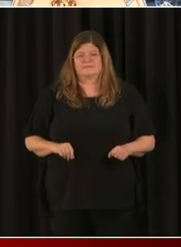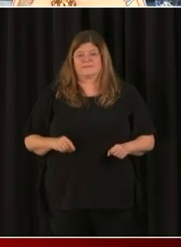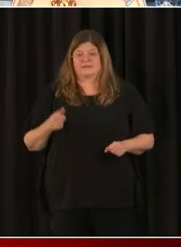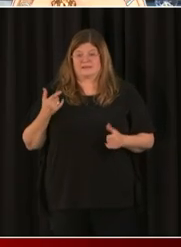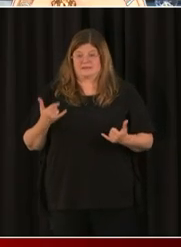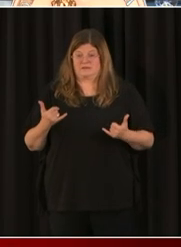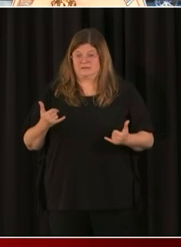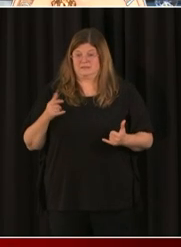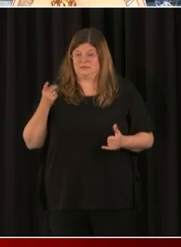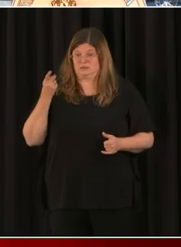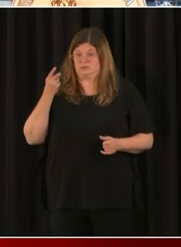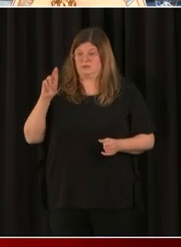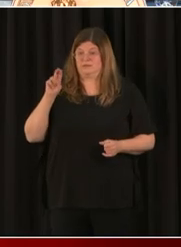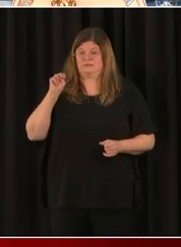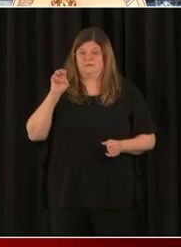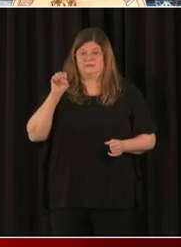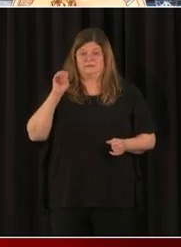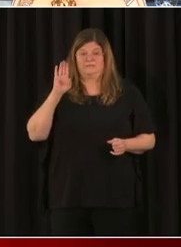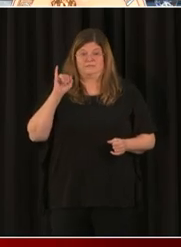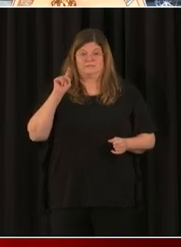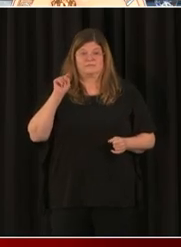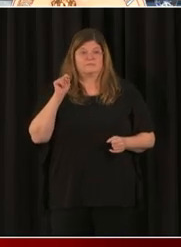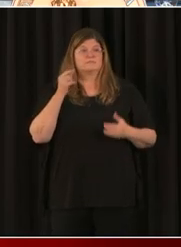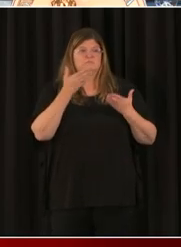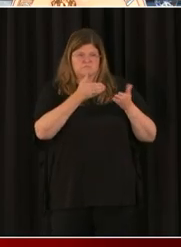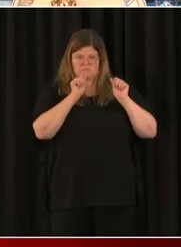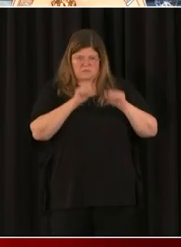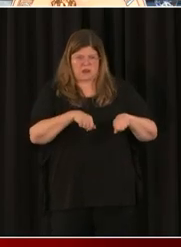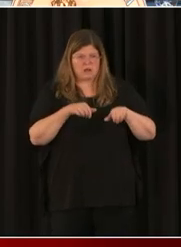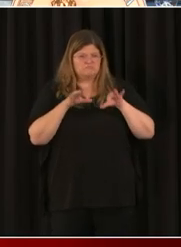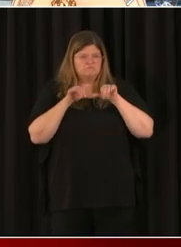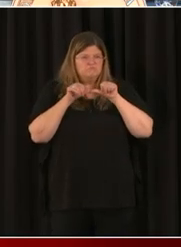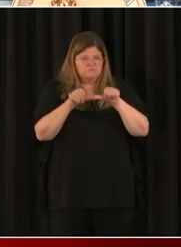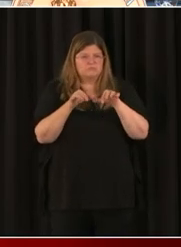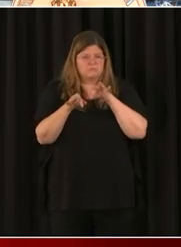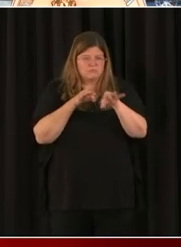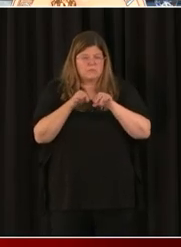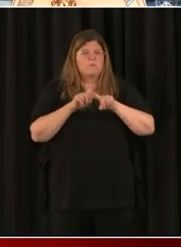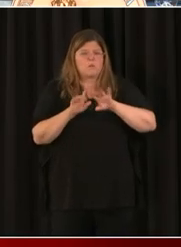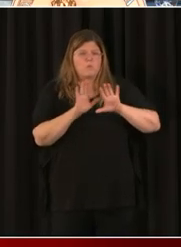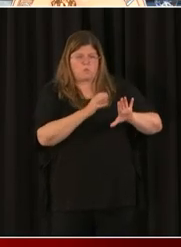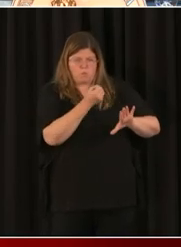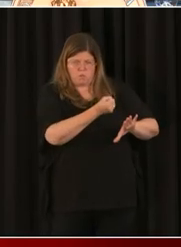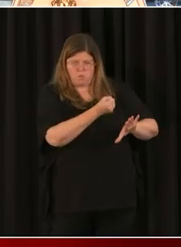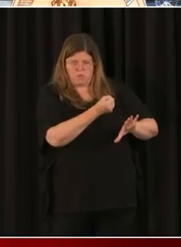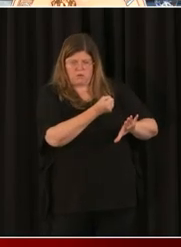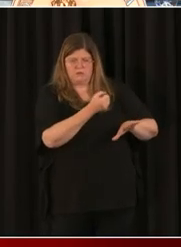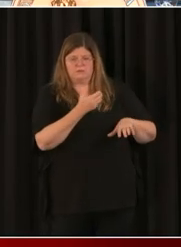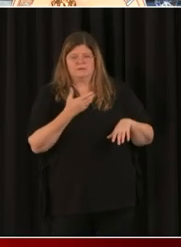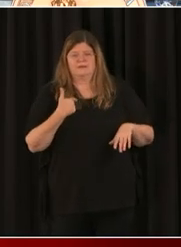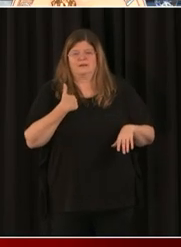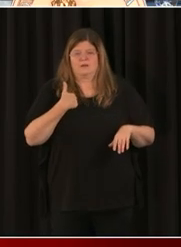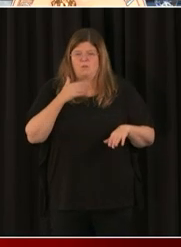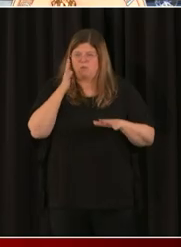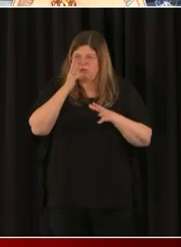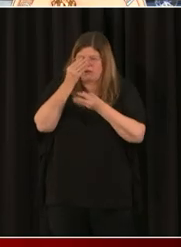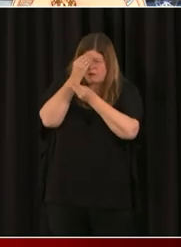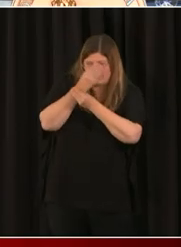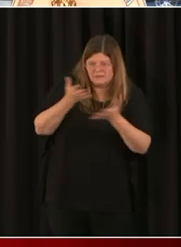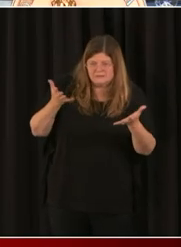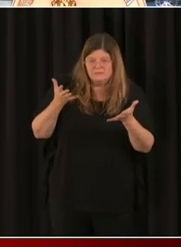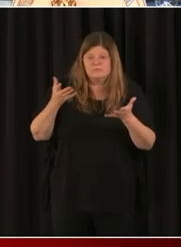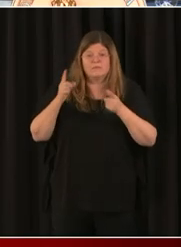more. This is helping us with our first group of people who are eligible for the vaccine in the